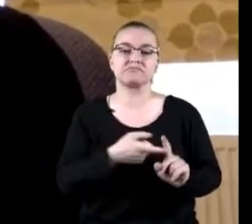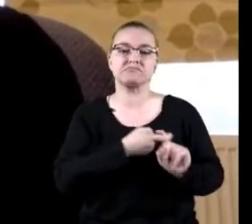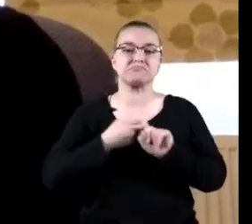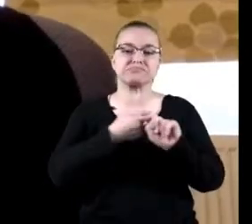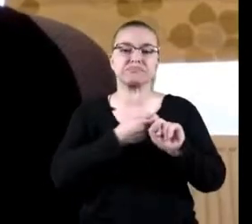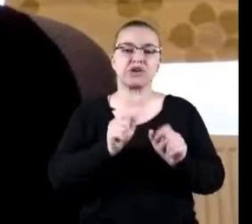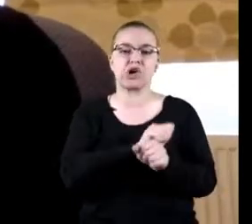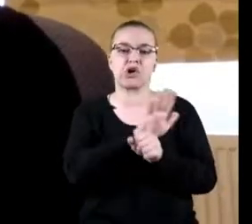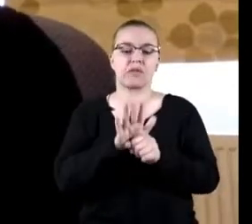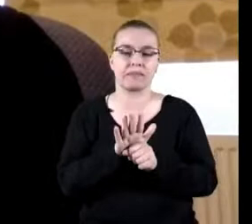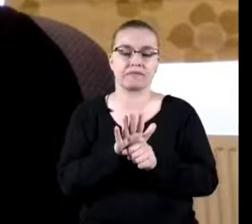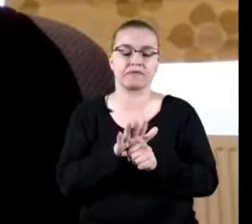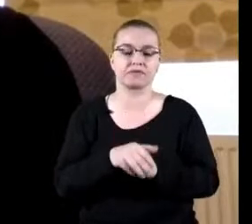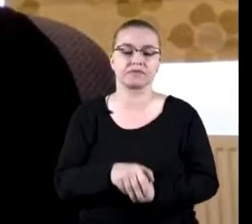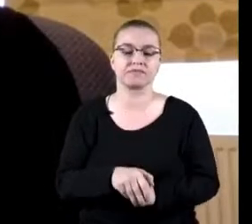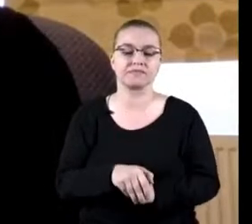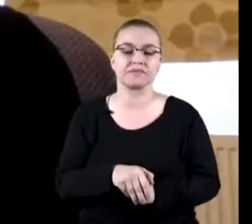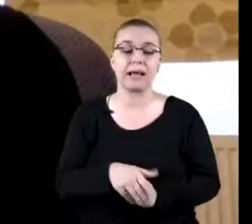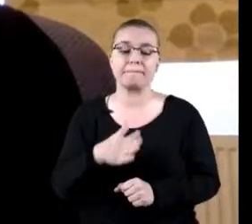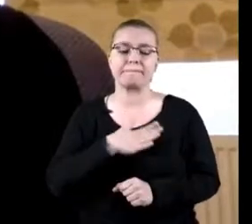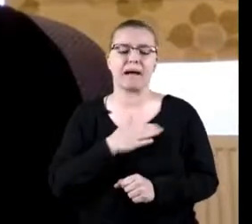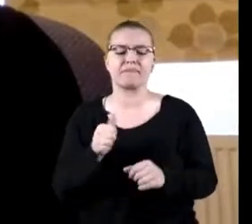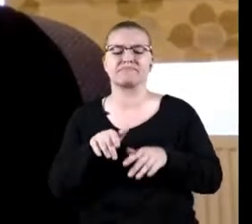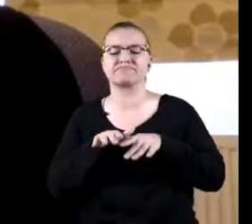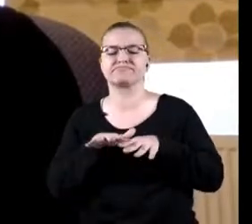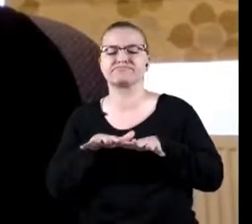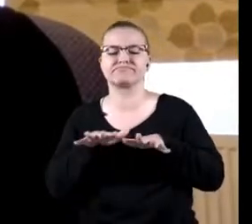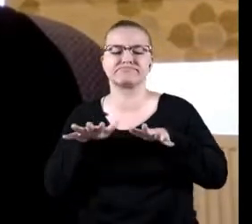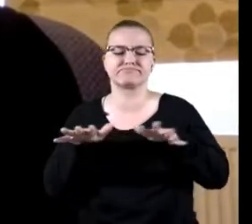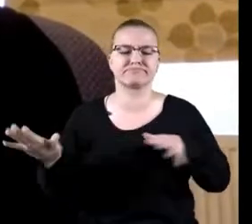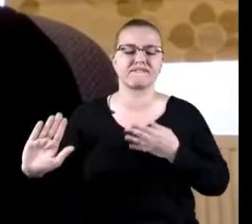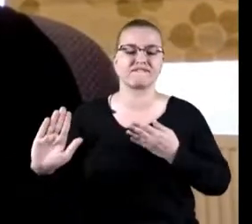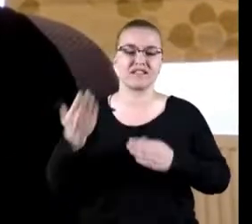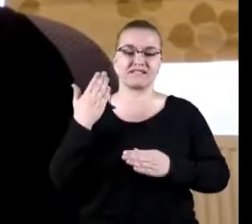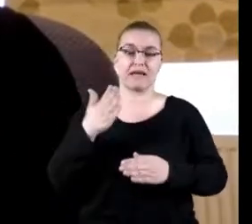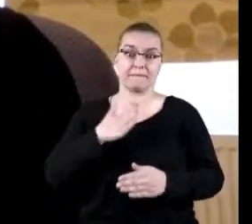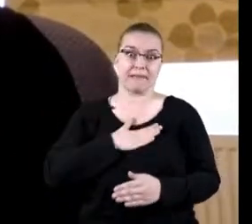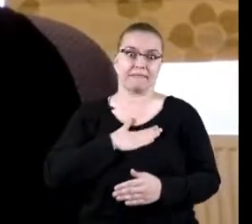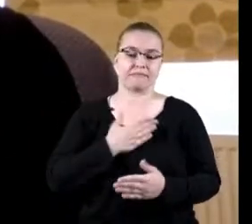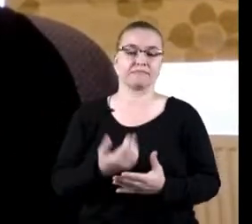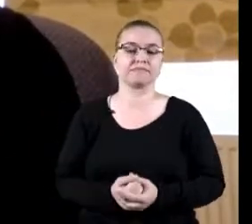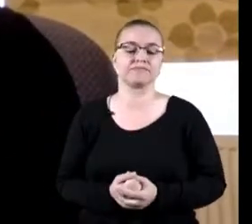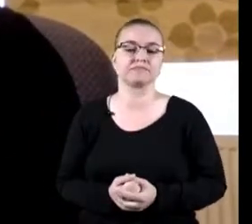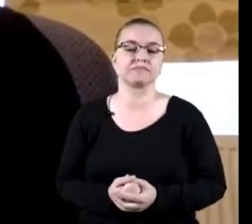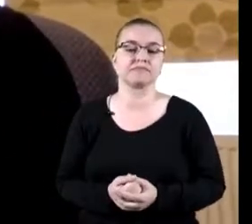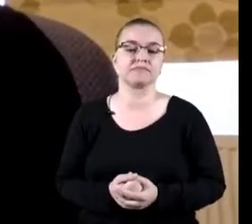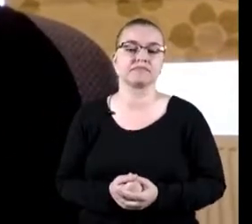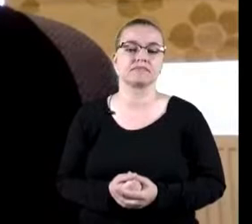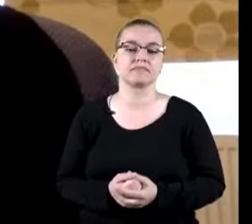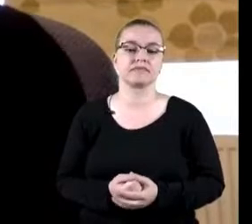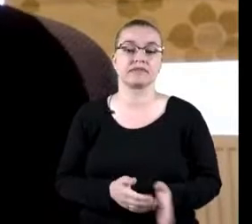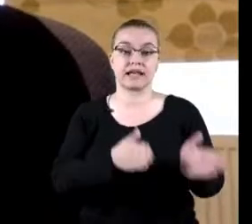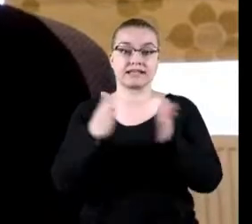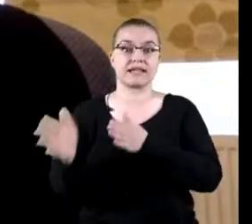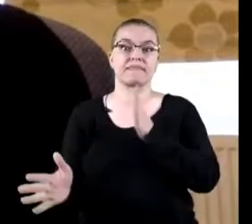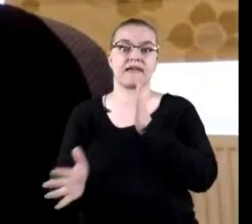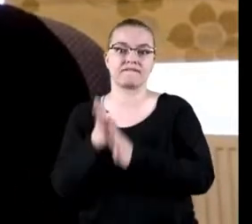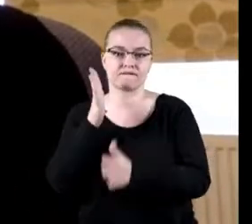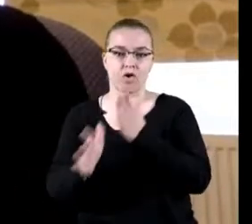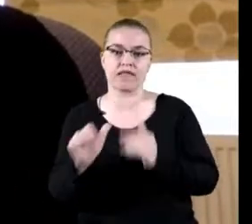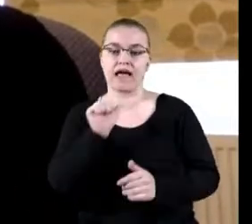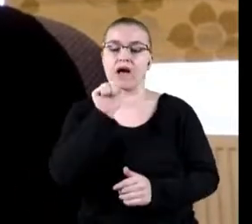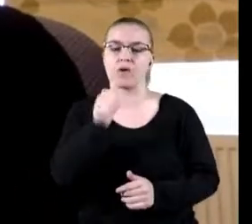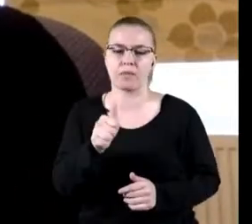against a backdrop of multiple challenges, namely the first major war to break out in Europe in many decades, which